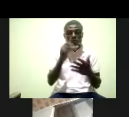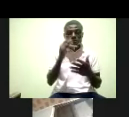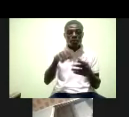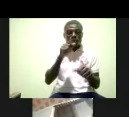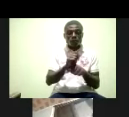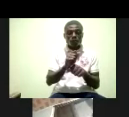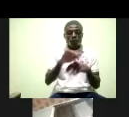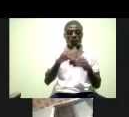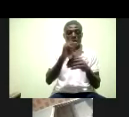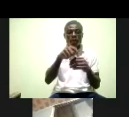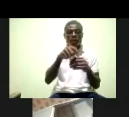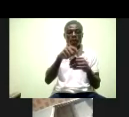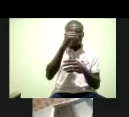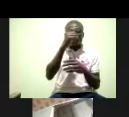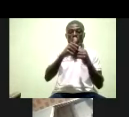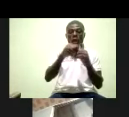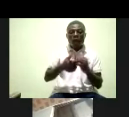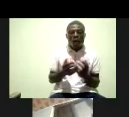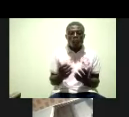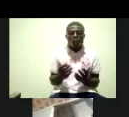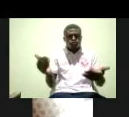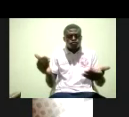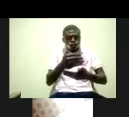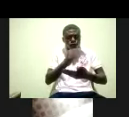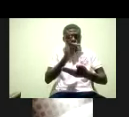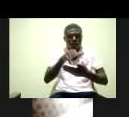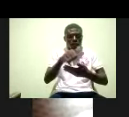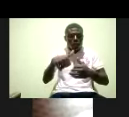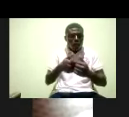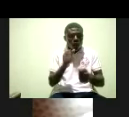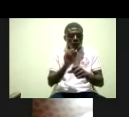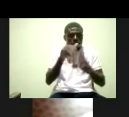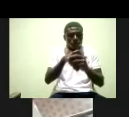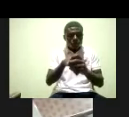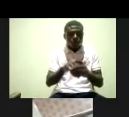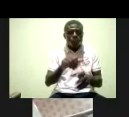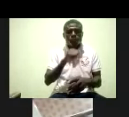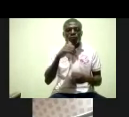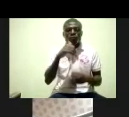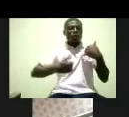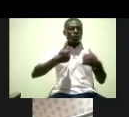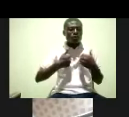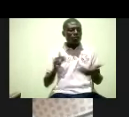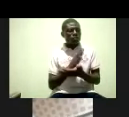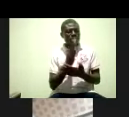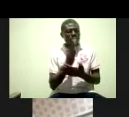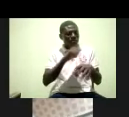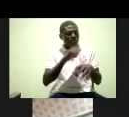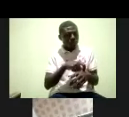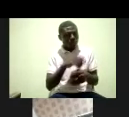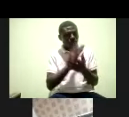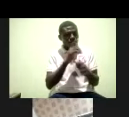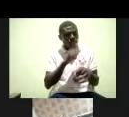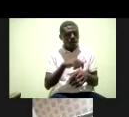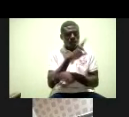the verbalization or the rote verbalizations. They don't enjoy music at times. And sometimes they use the phrase